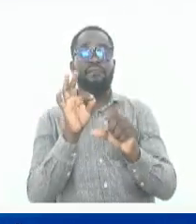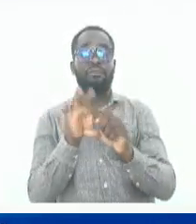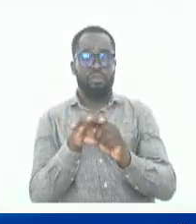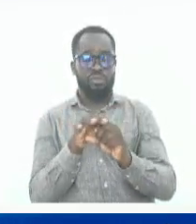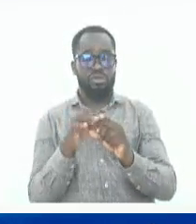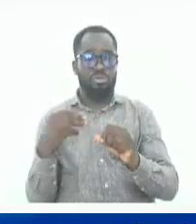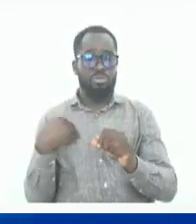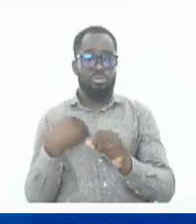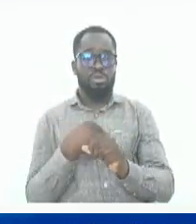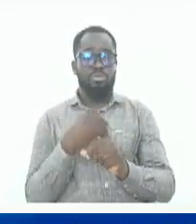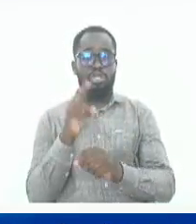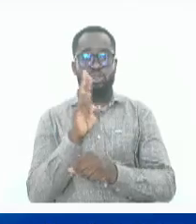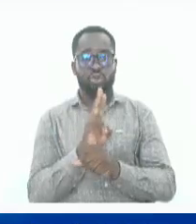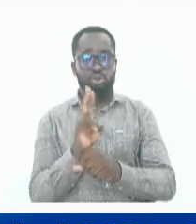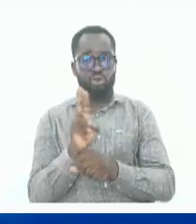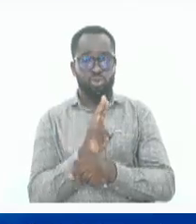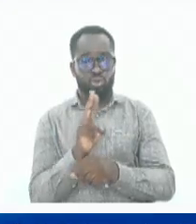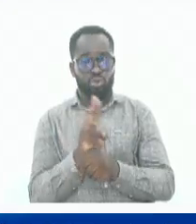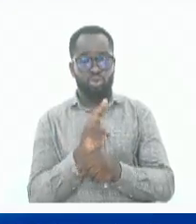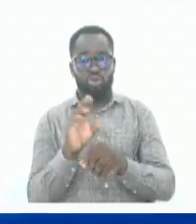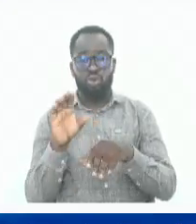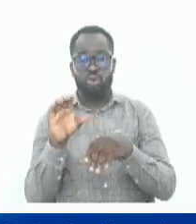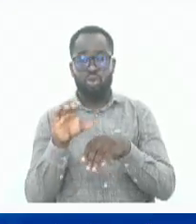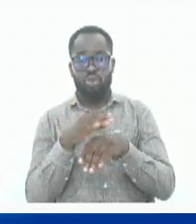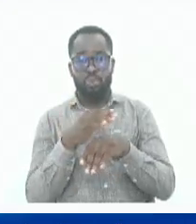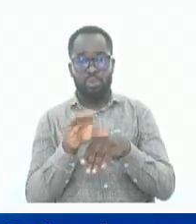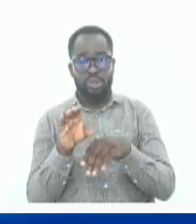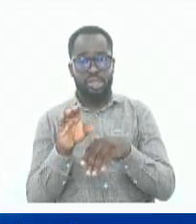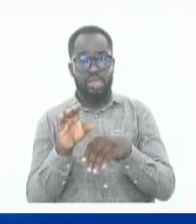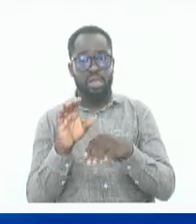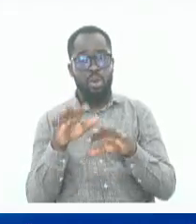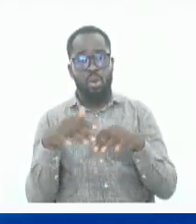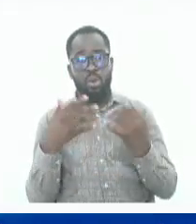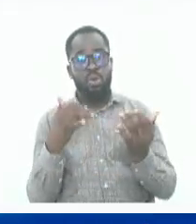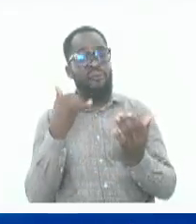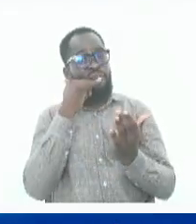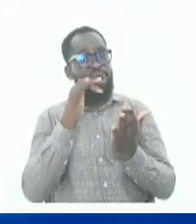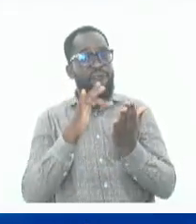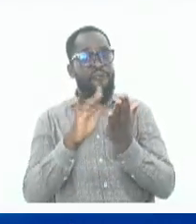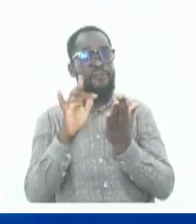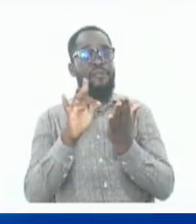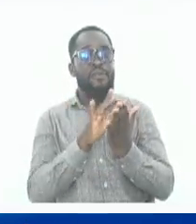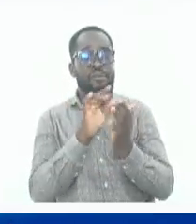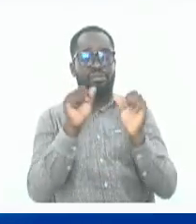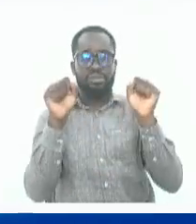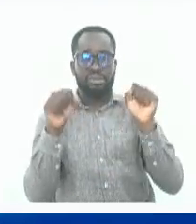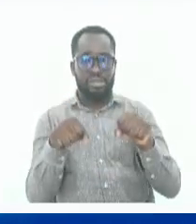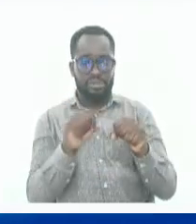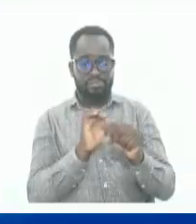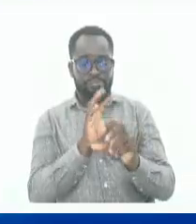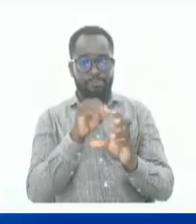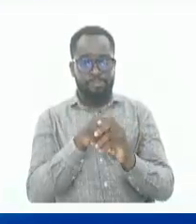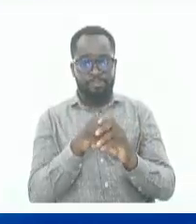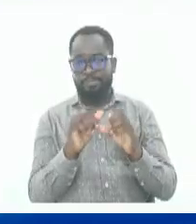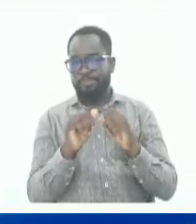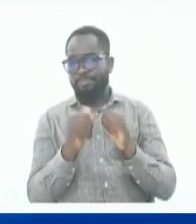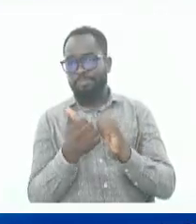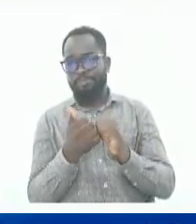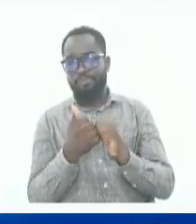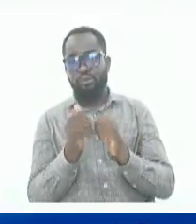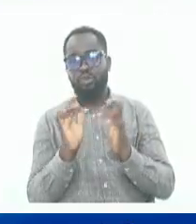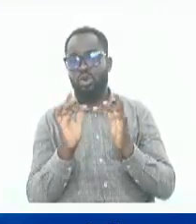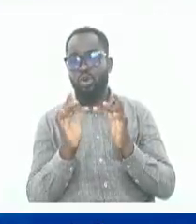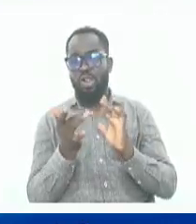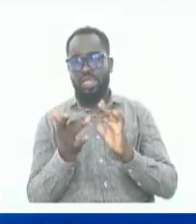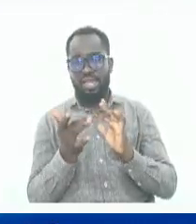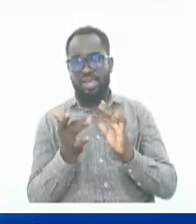members to use a computer or a smart device. To participate in the voting exercise via the online